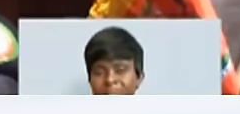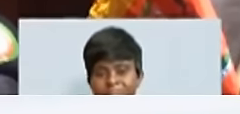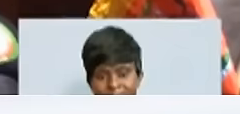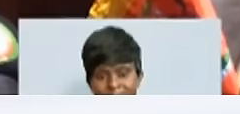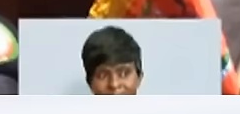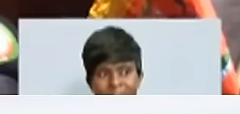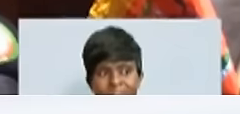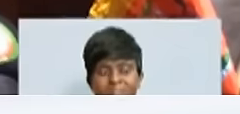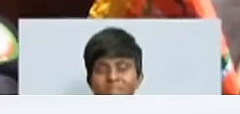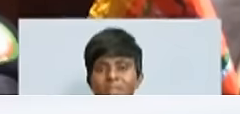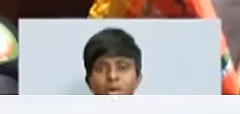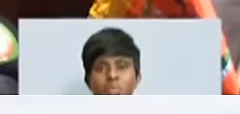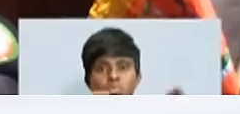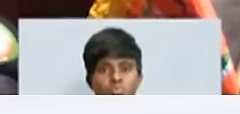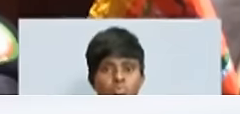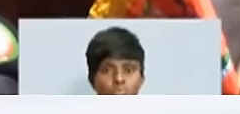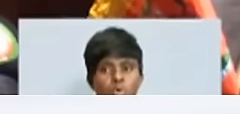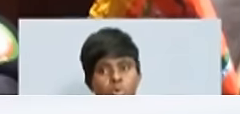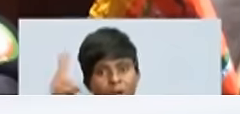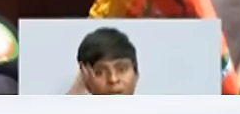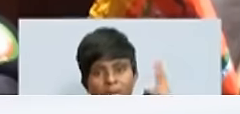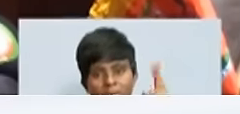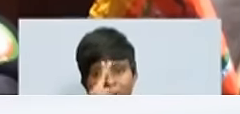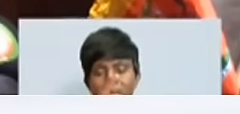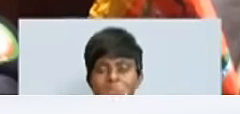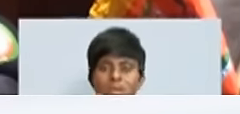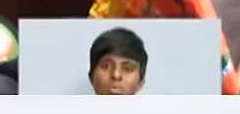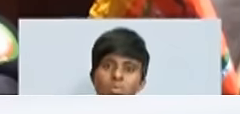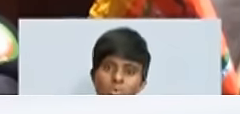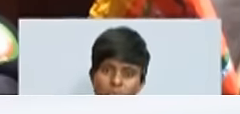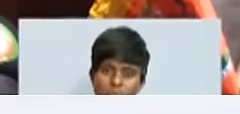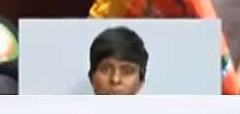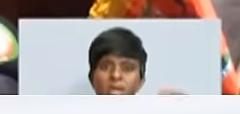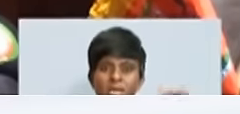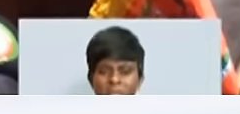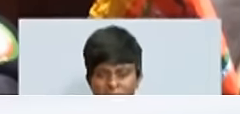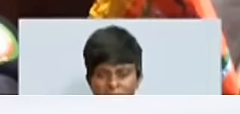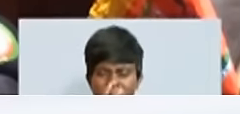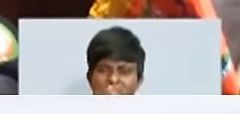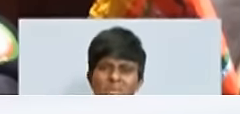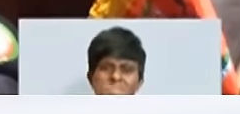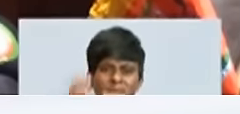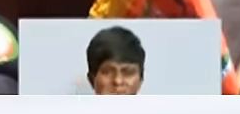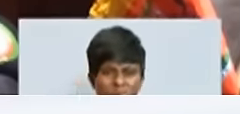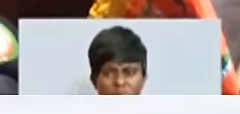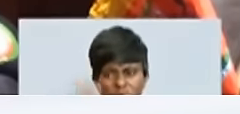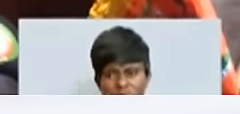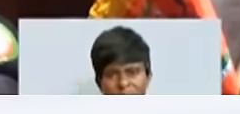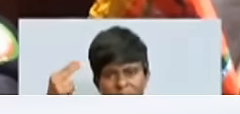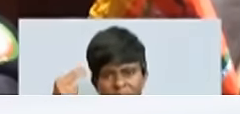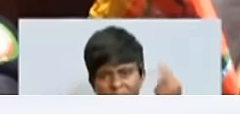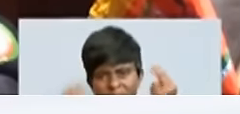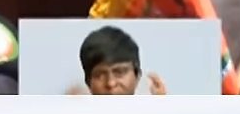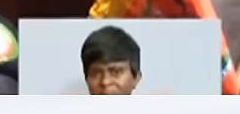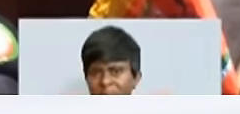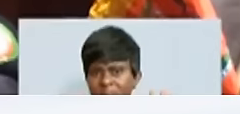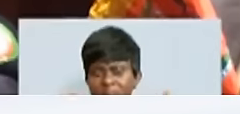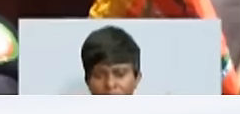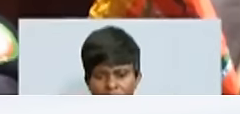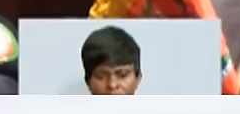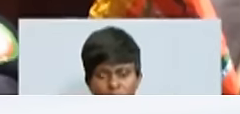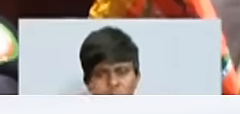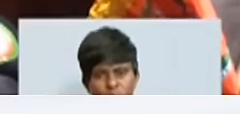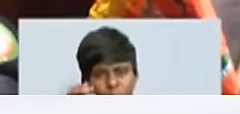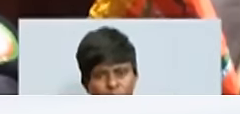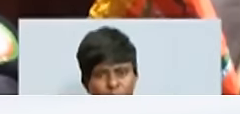gun control. Gun control. We are seeing too much use of guns, excessive use